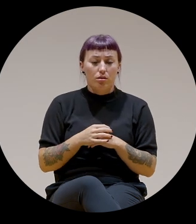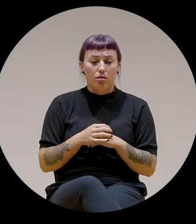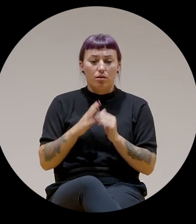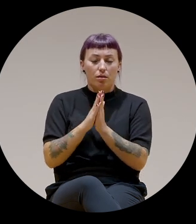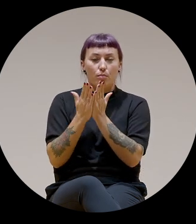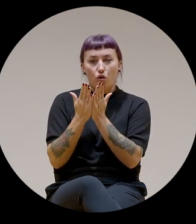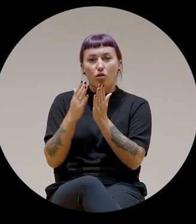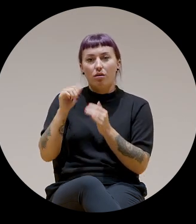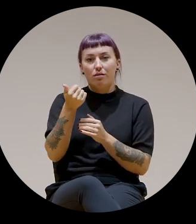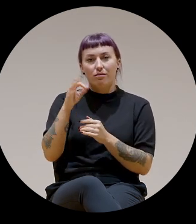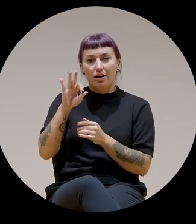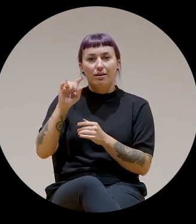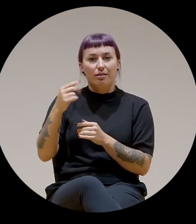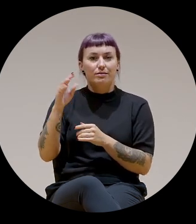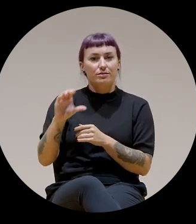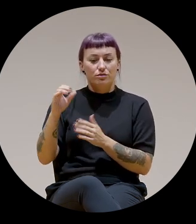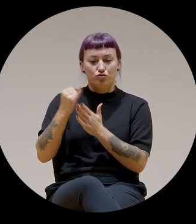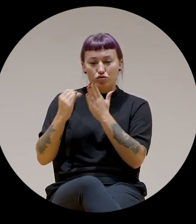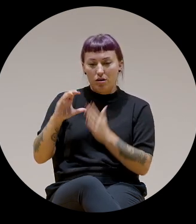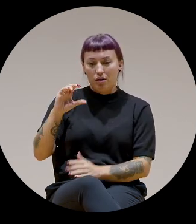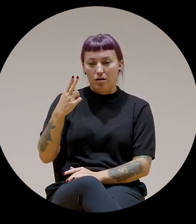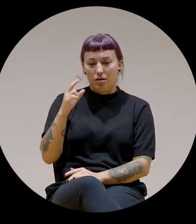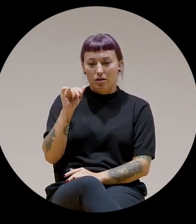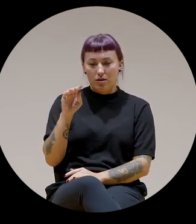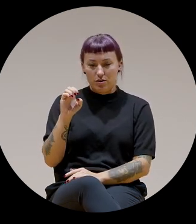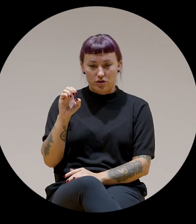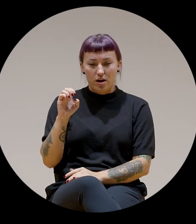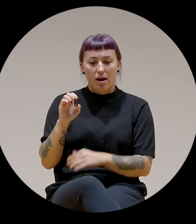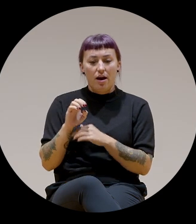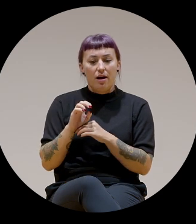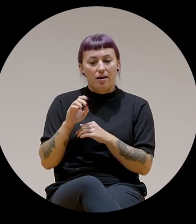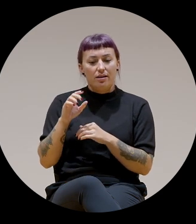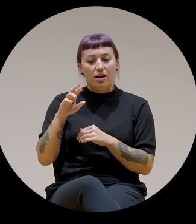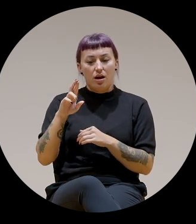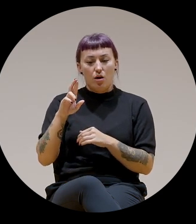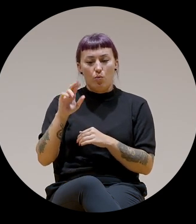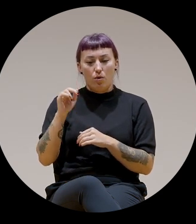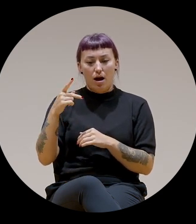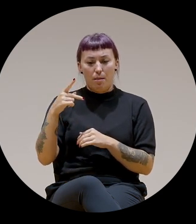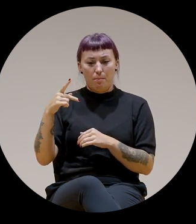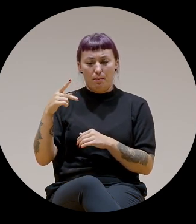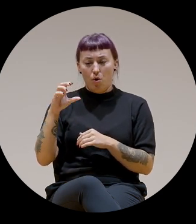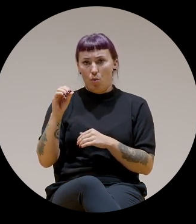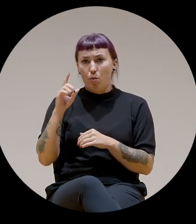of 19th century drawings done by Cheyenne and Arapaho men. And here you see a page